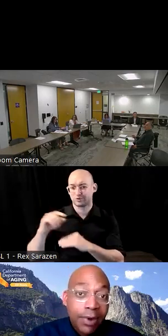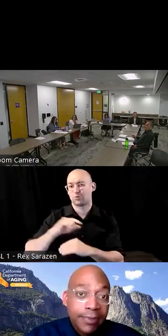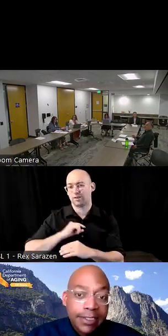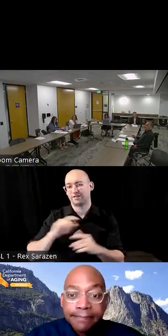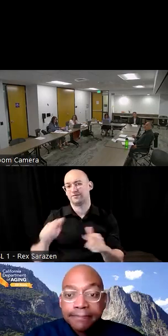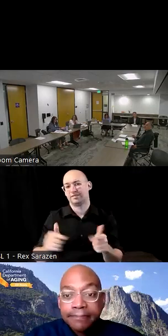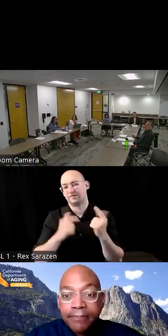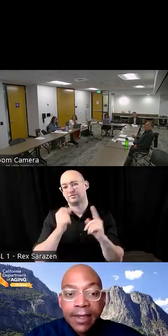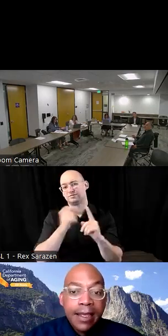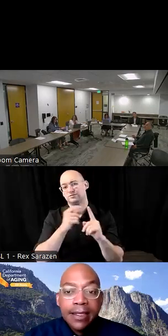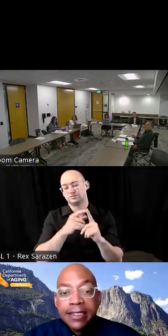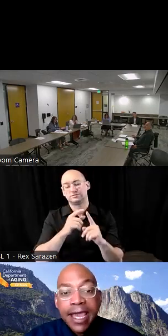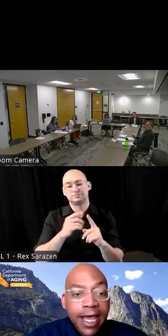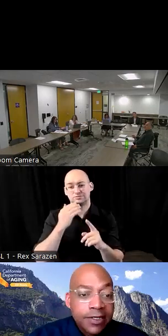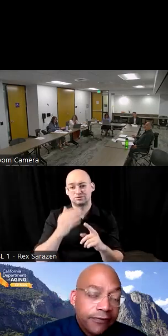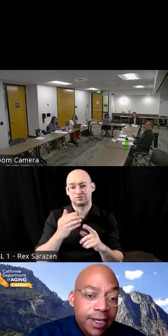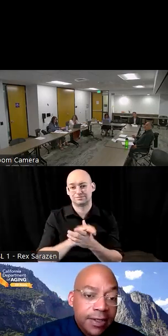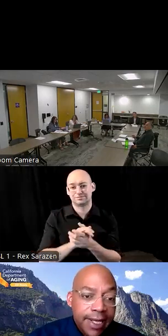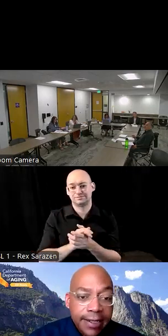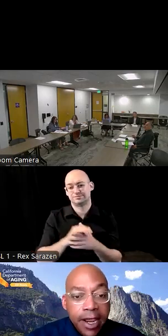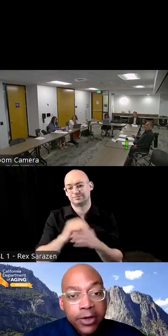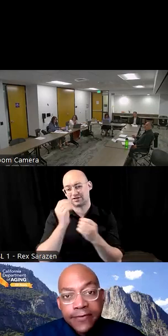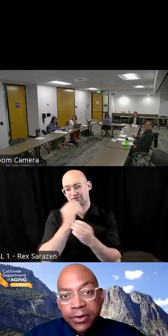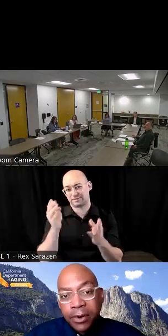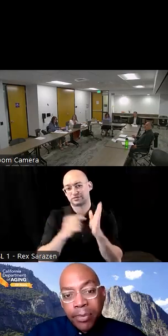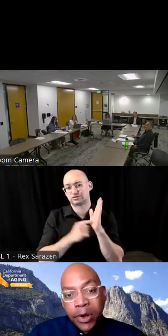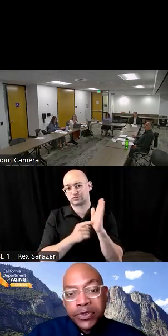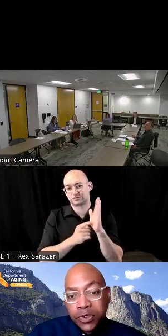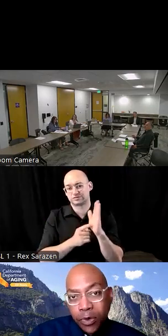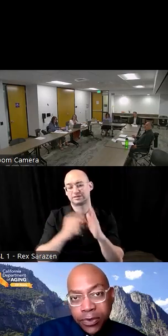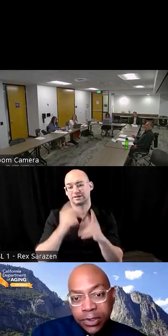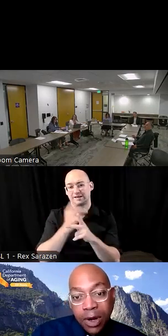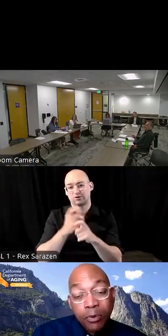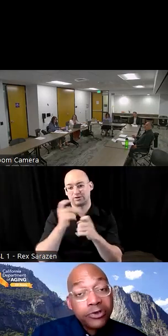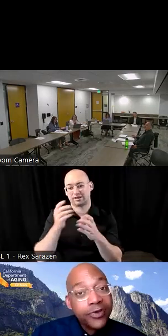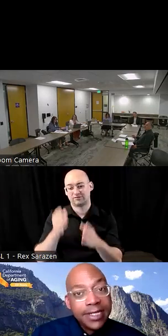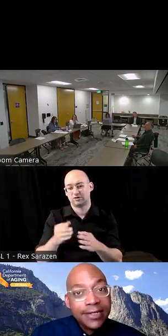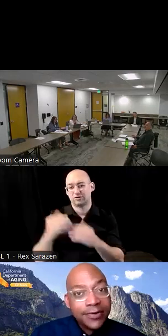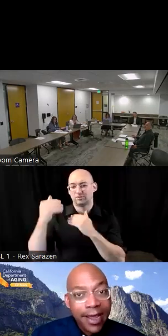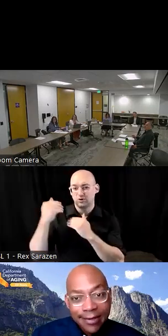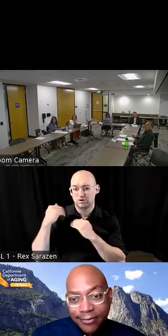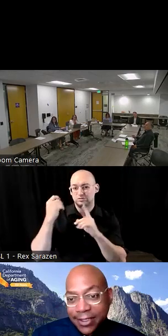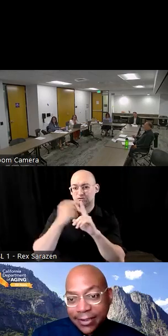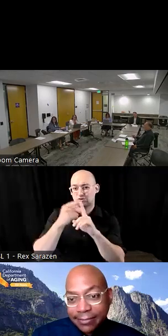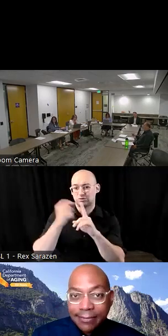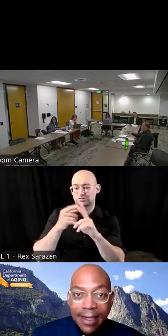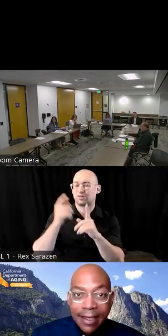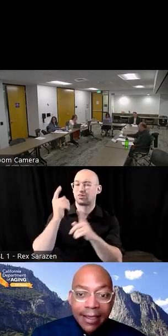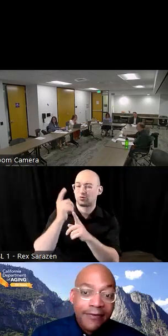has been promising. The data has revealed that caregiver burden scores were trending in the right